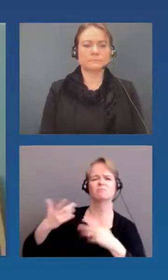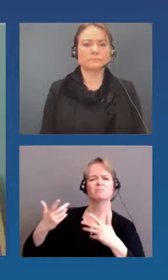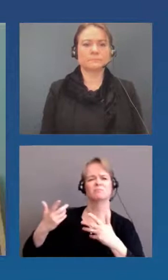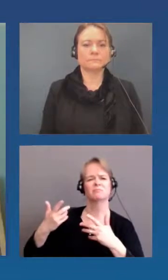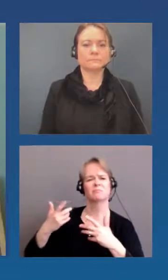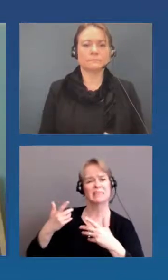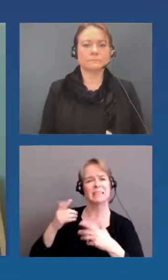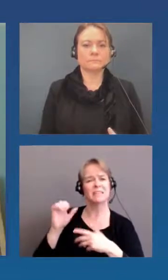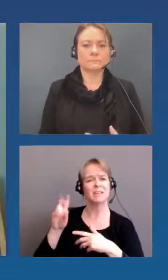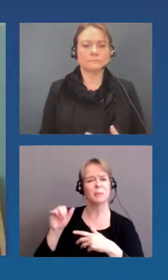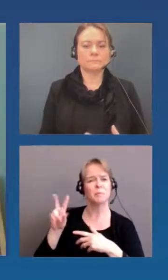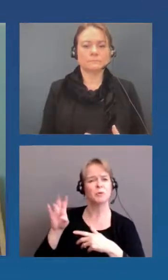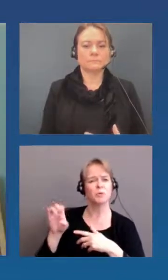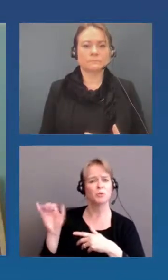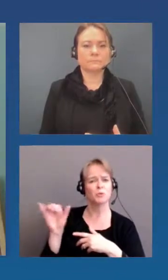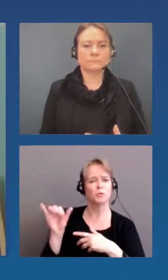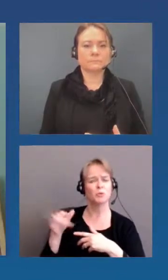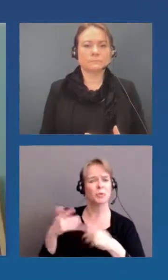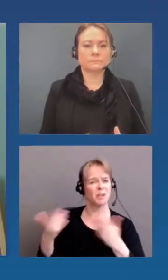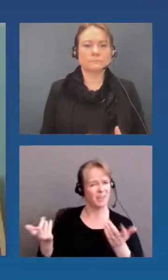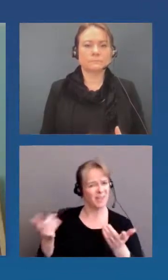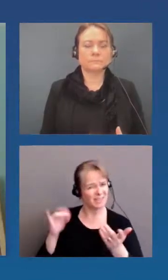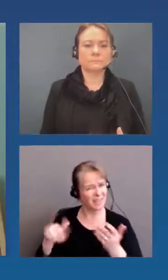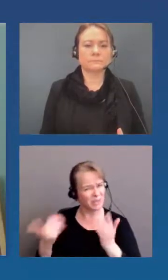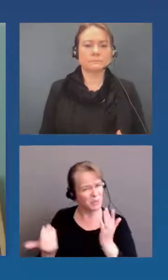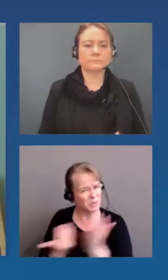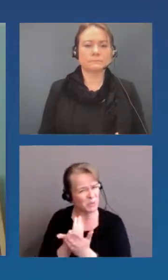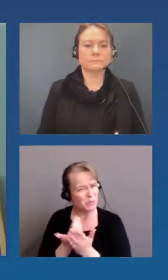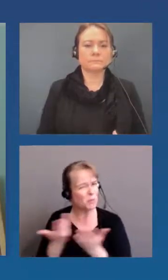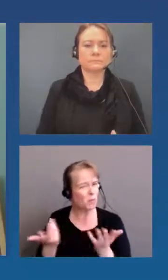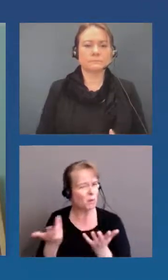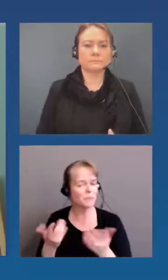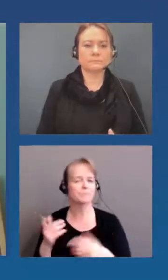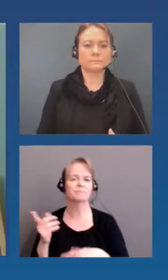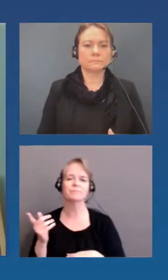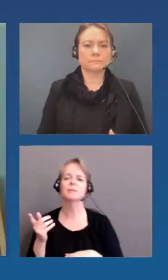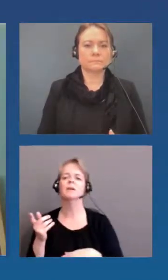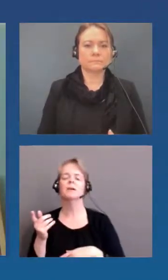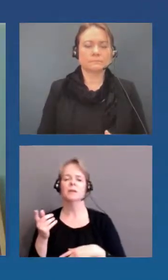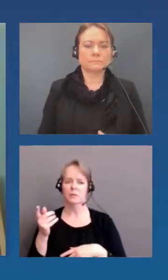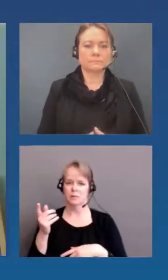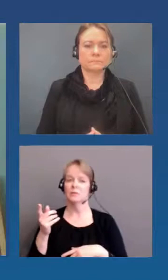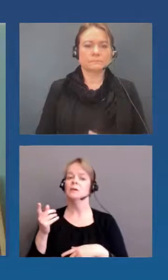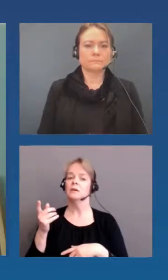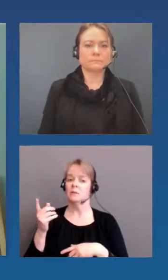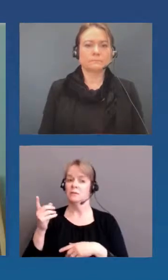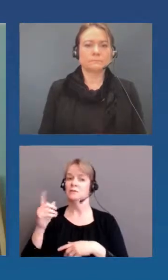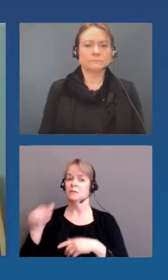what I've heard from senior staff at OPH is that,